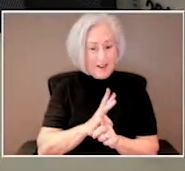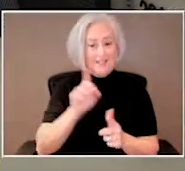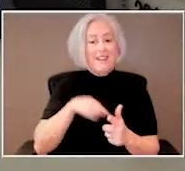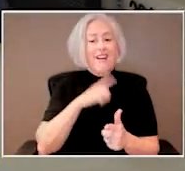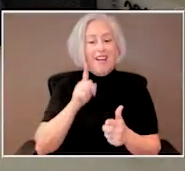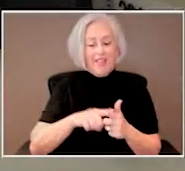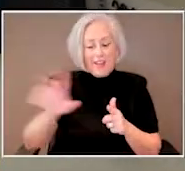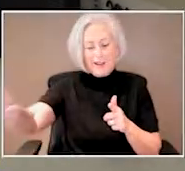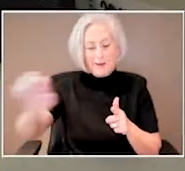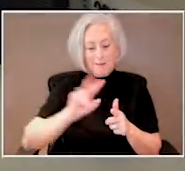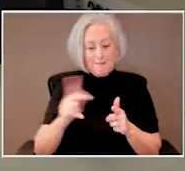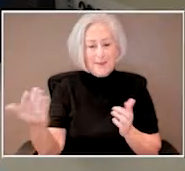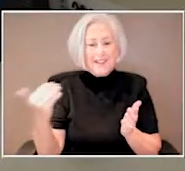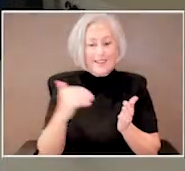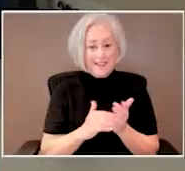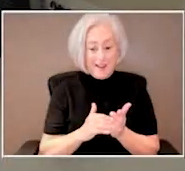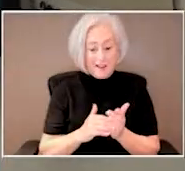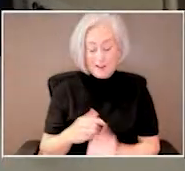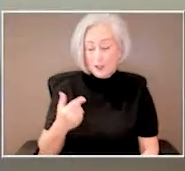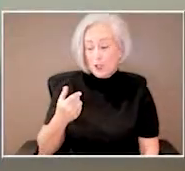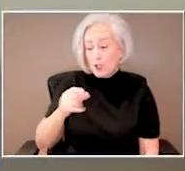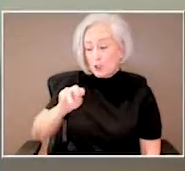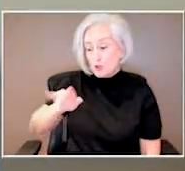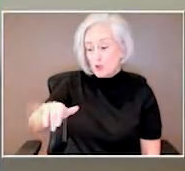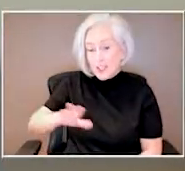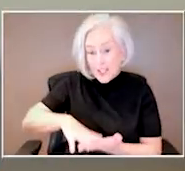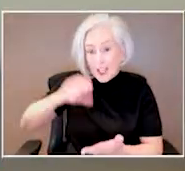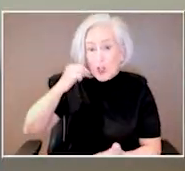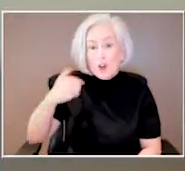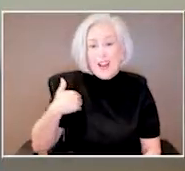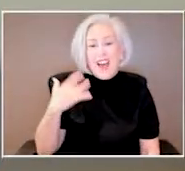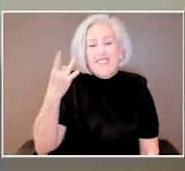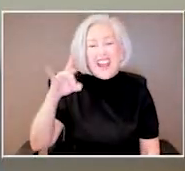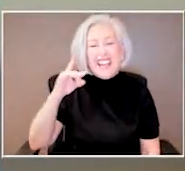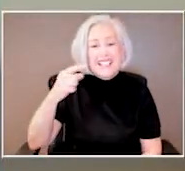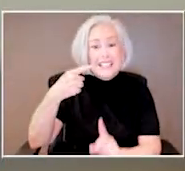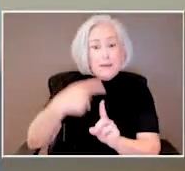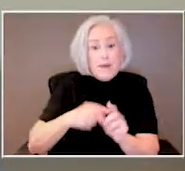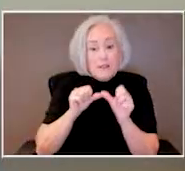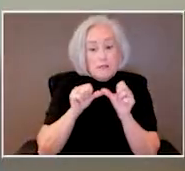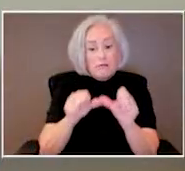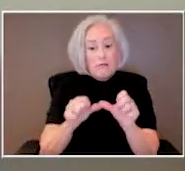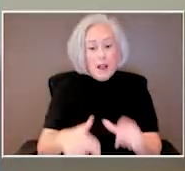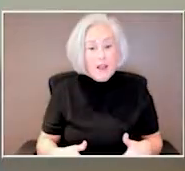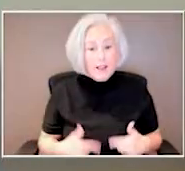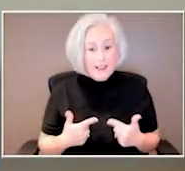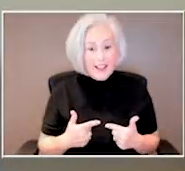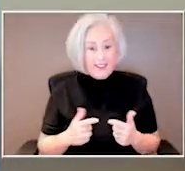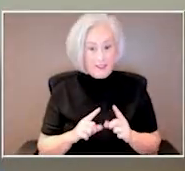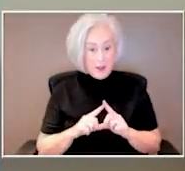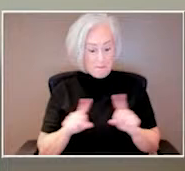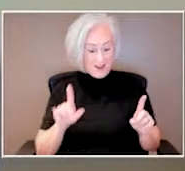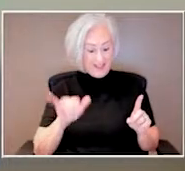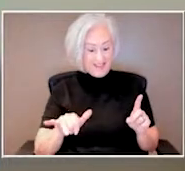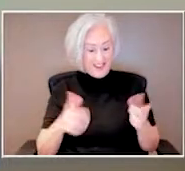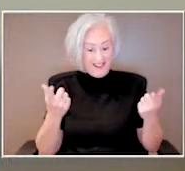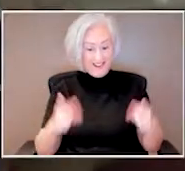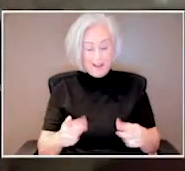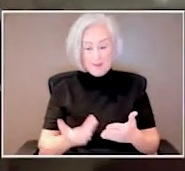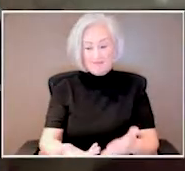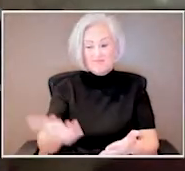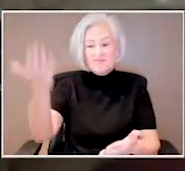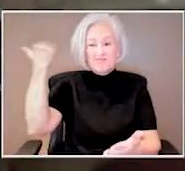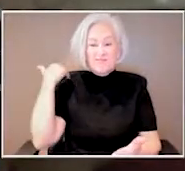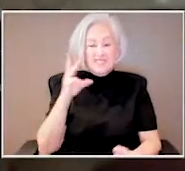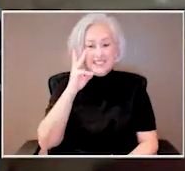learned she had just 18 months to live. I'm here today to tell you that was over 6 years ago. So